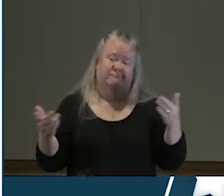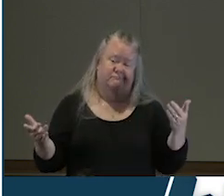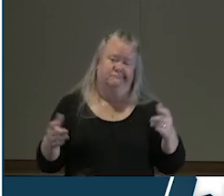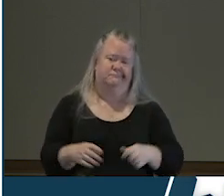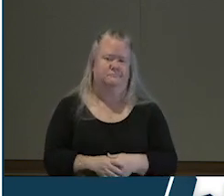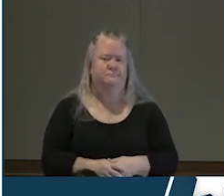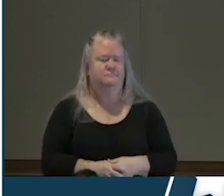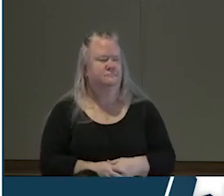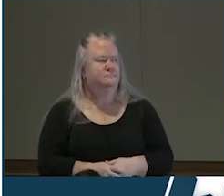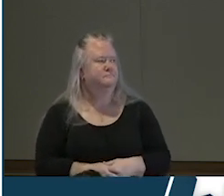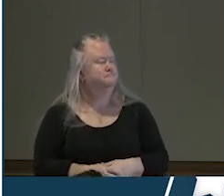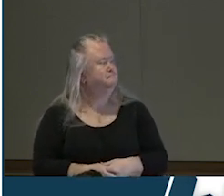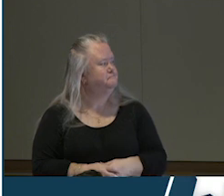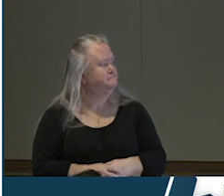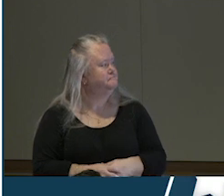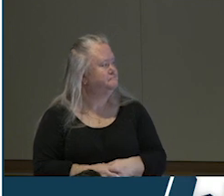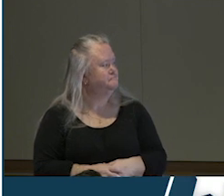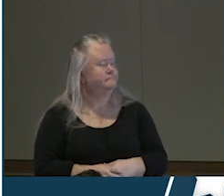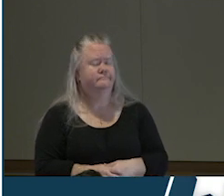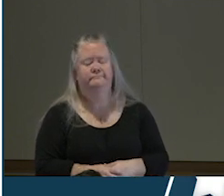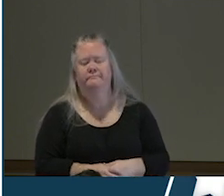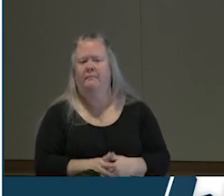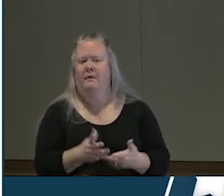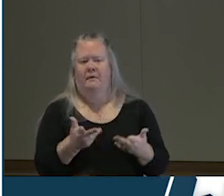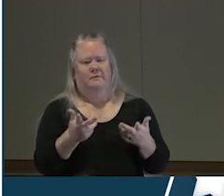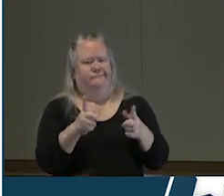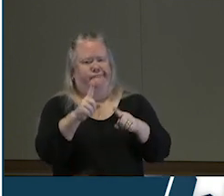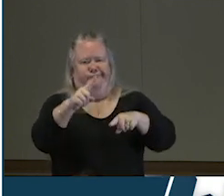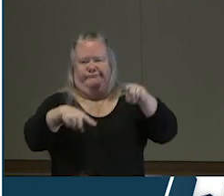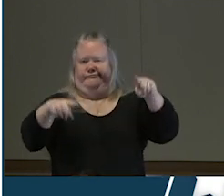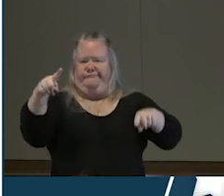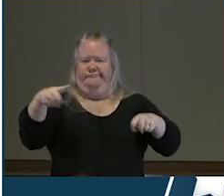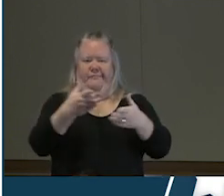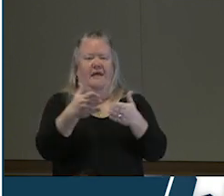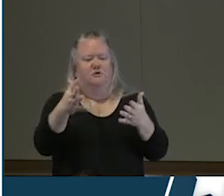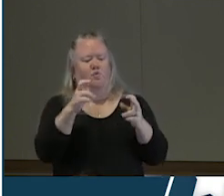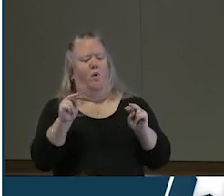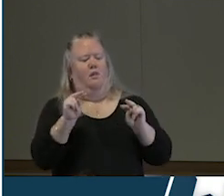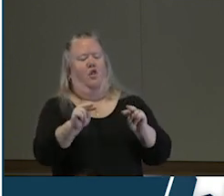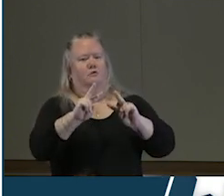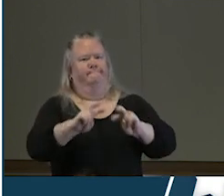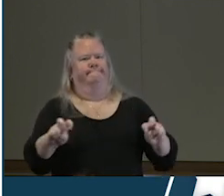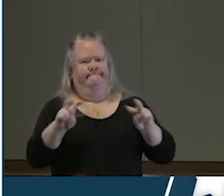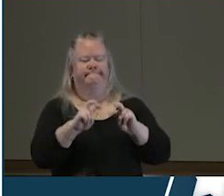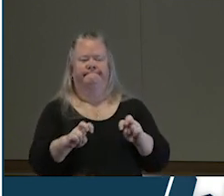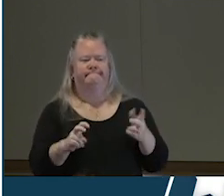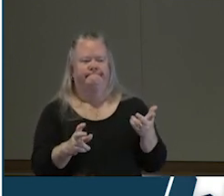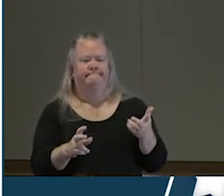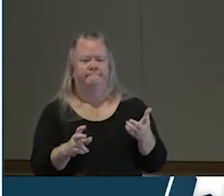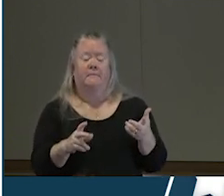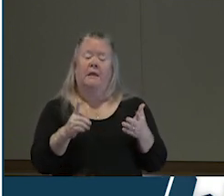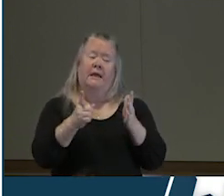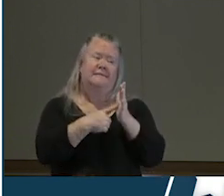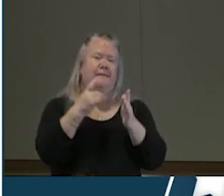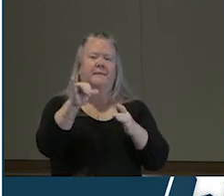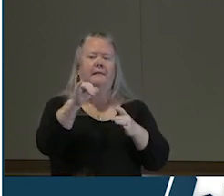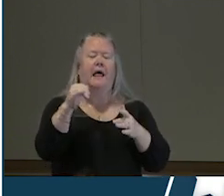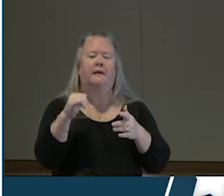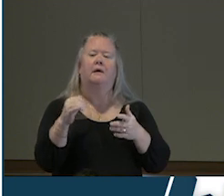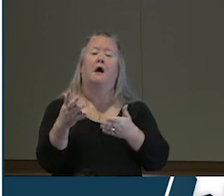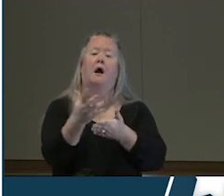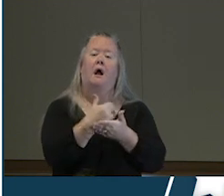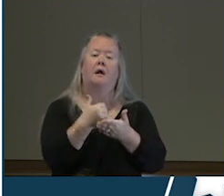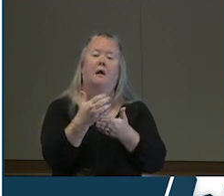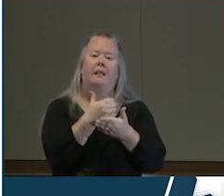okay? But there's all sorts of things that you want to look at, and even something like